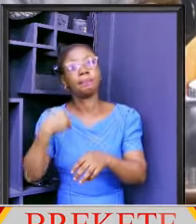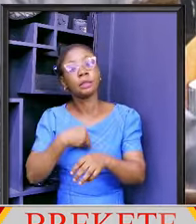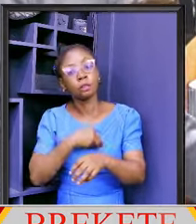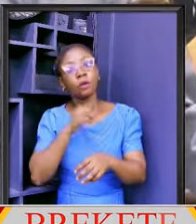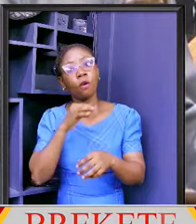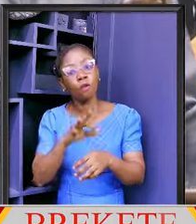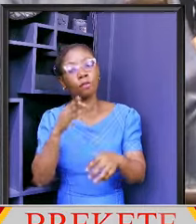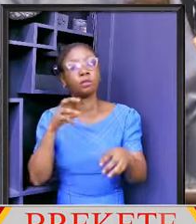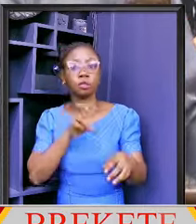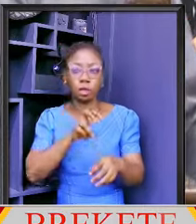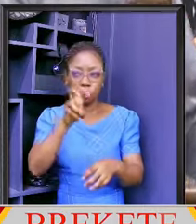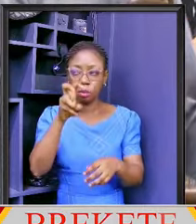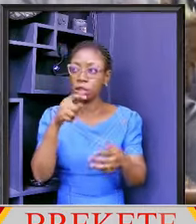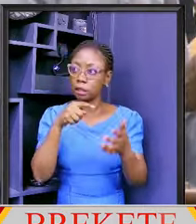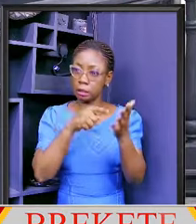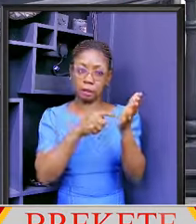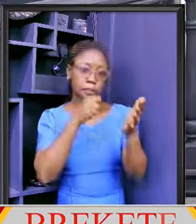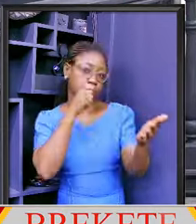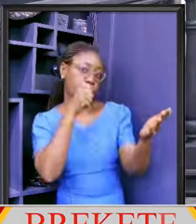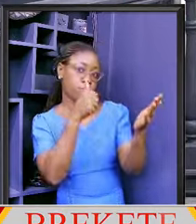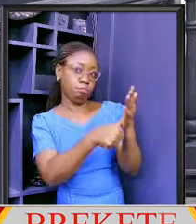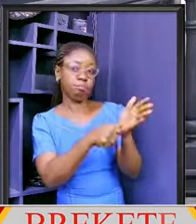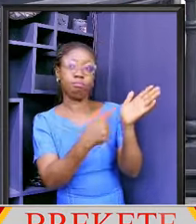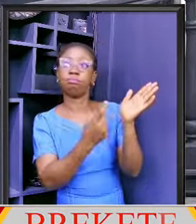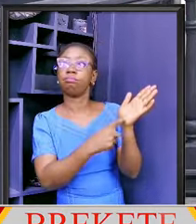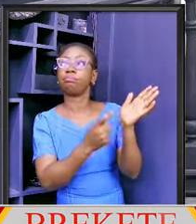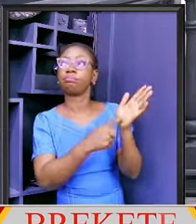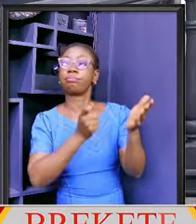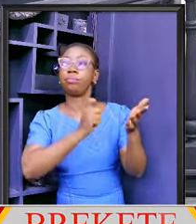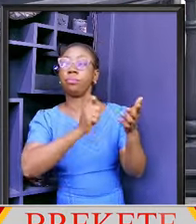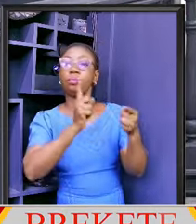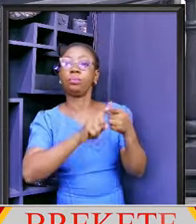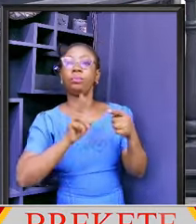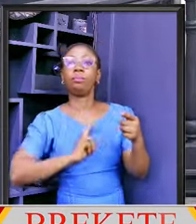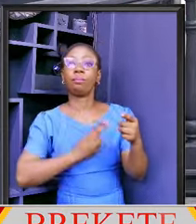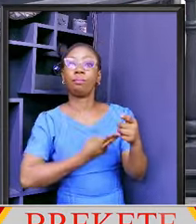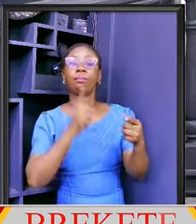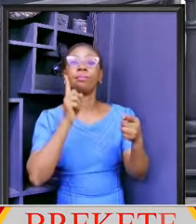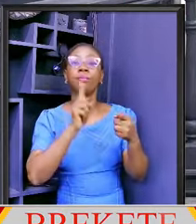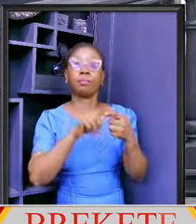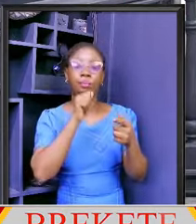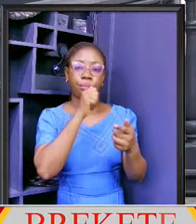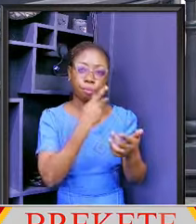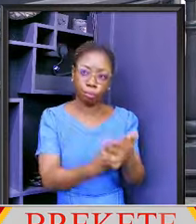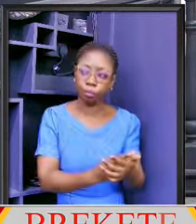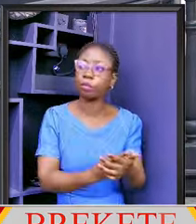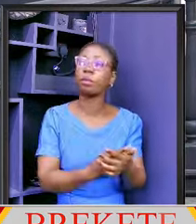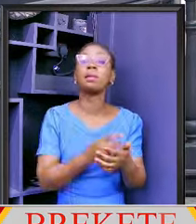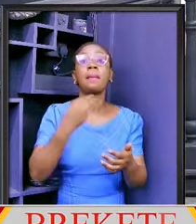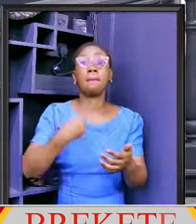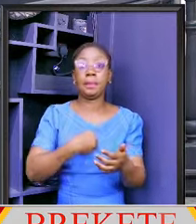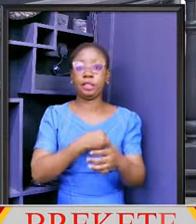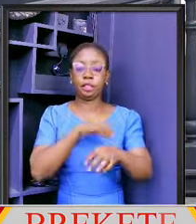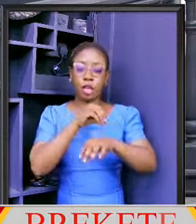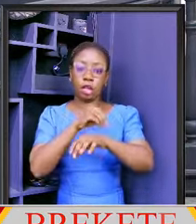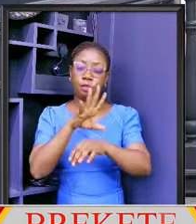the letter written to us to confirm it. It was the ministry that has advised us